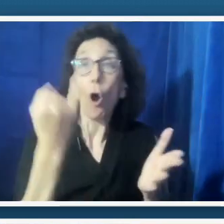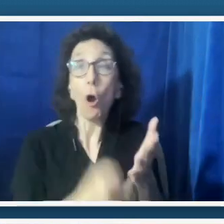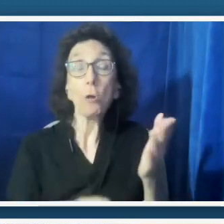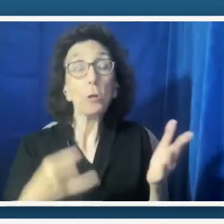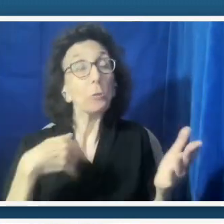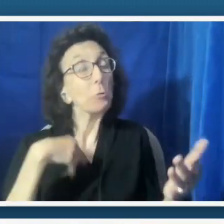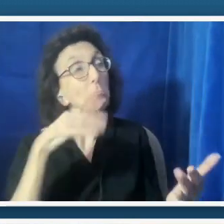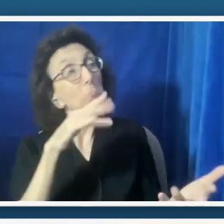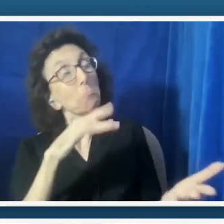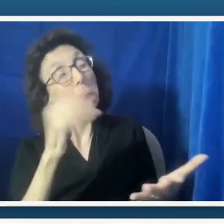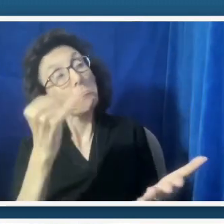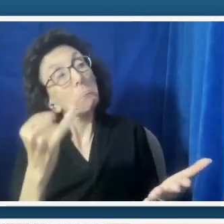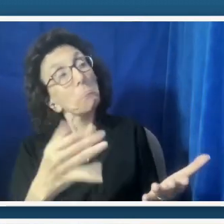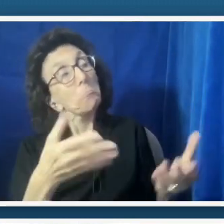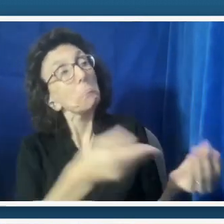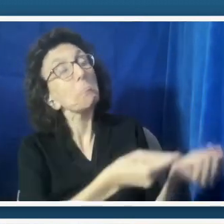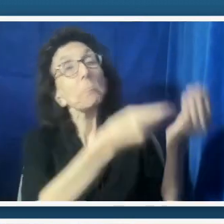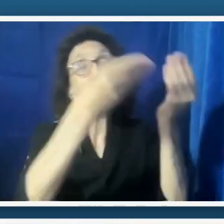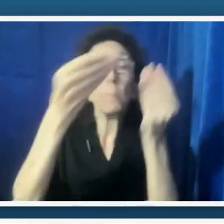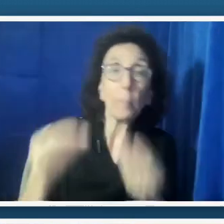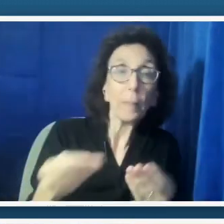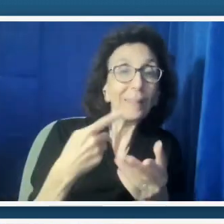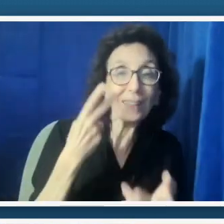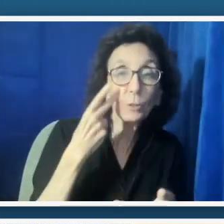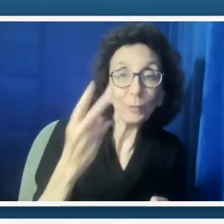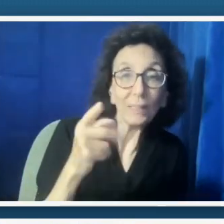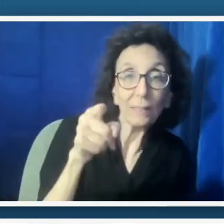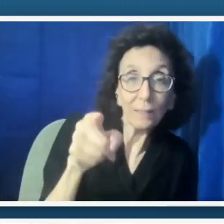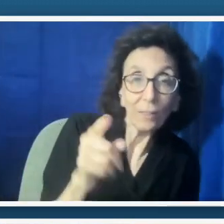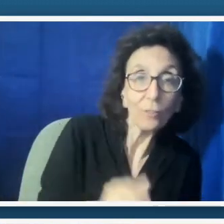study or sketch, such as this one,